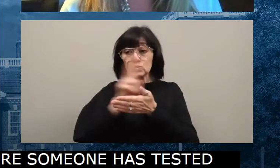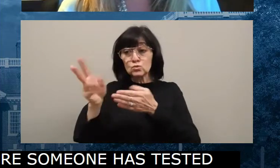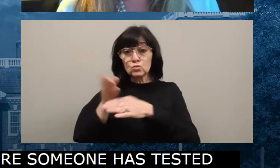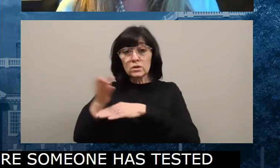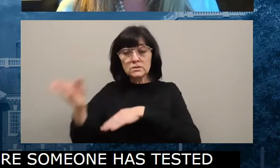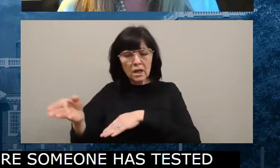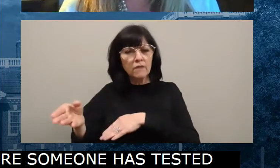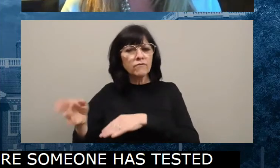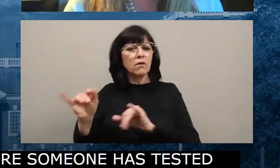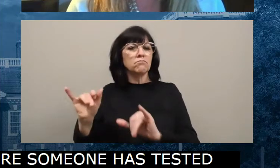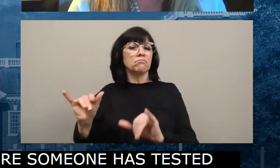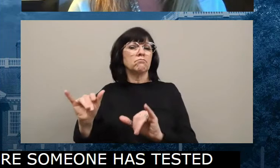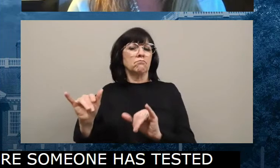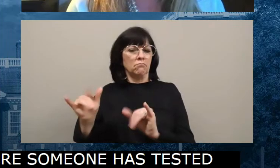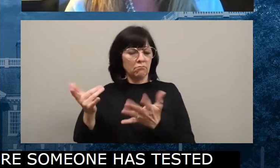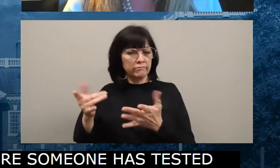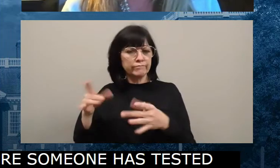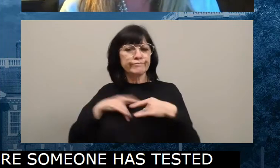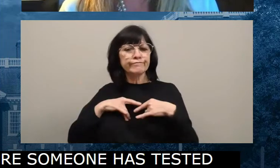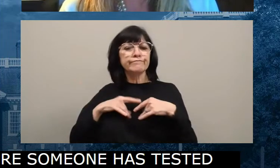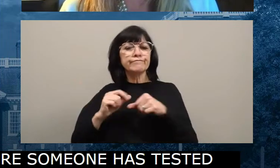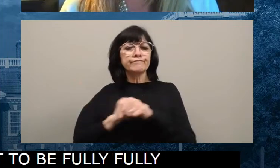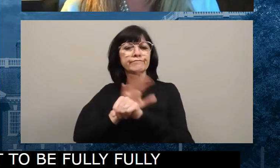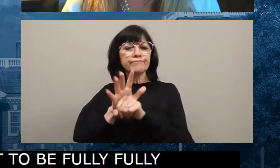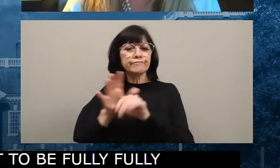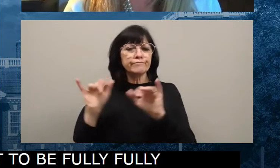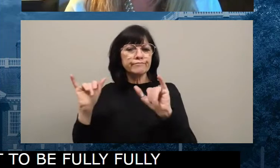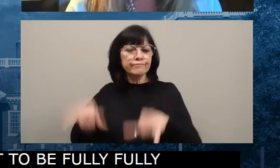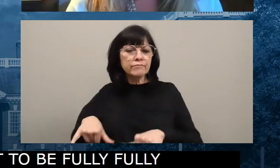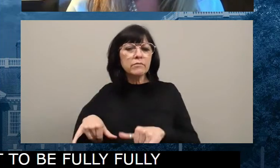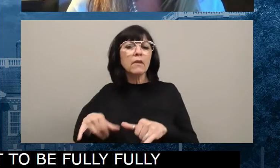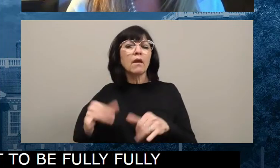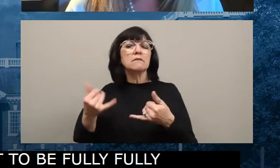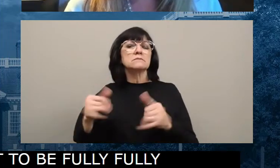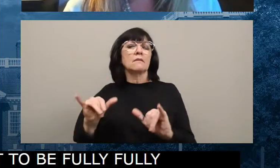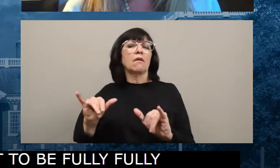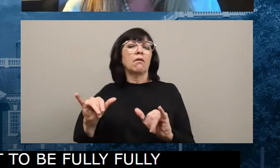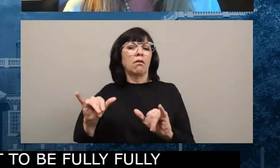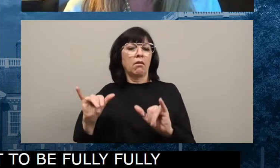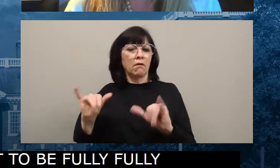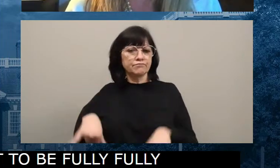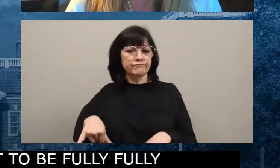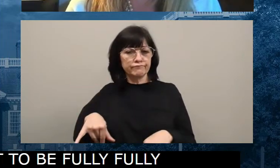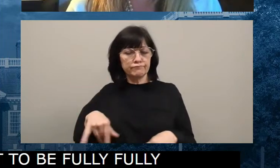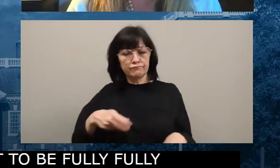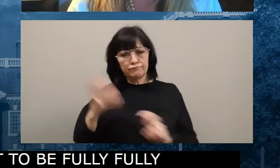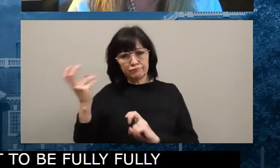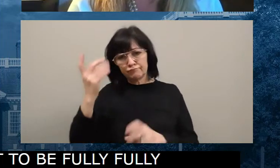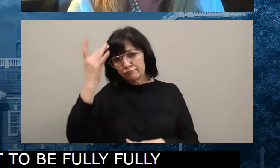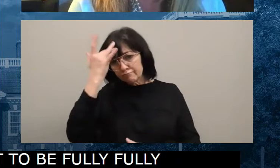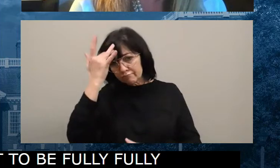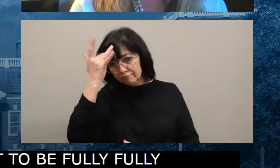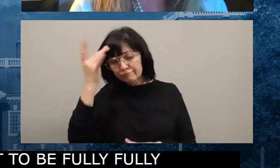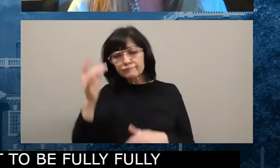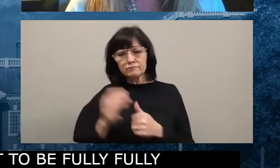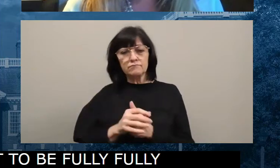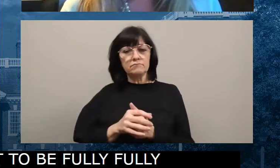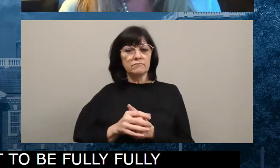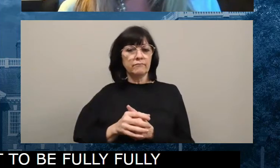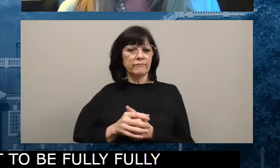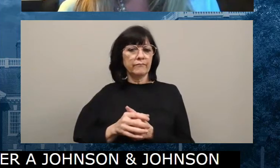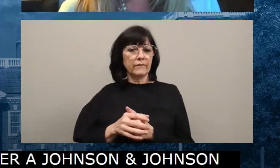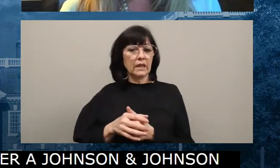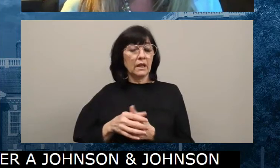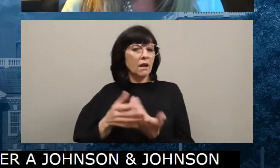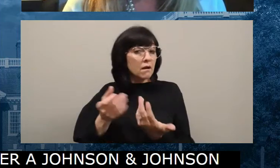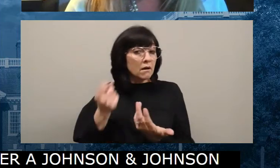most part, what CDC science is telling us, that those who have a breakthrough case after being fully vaccinated have a